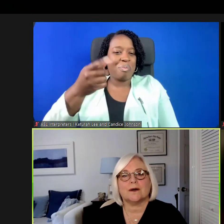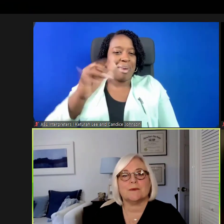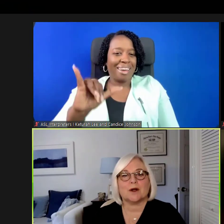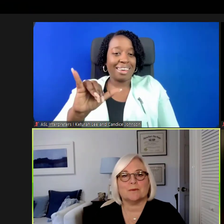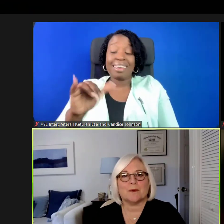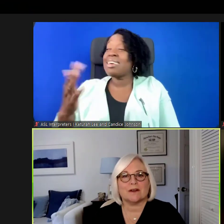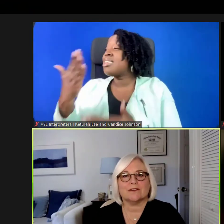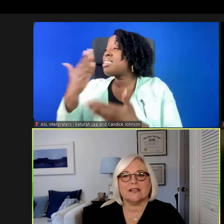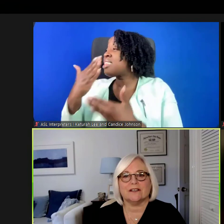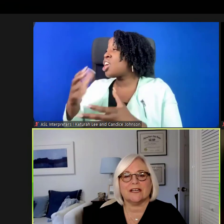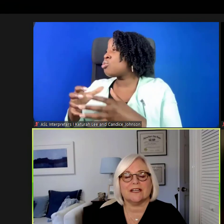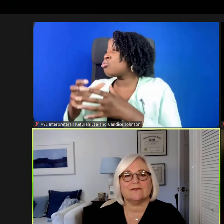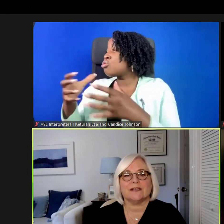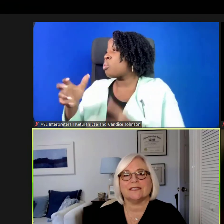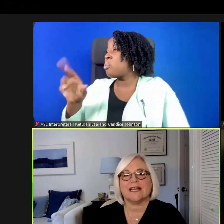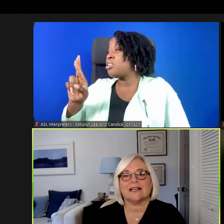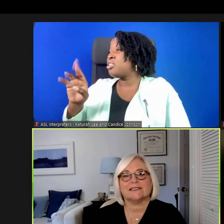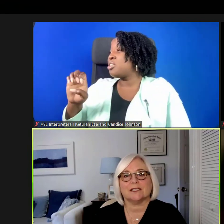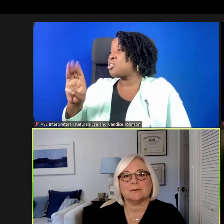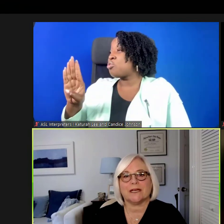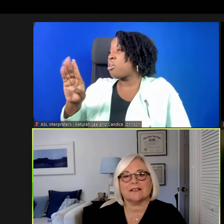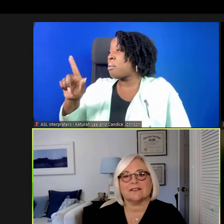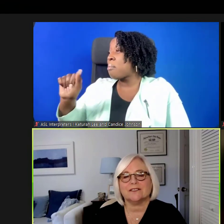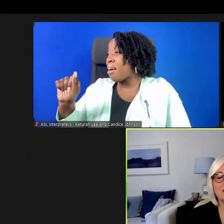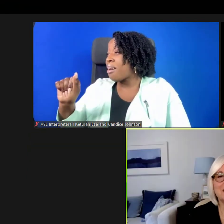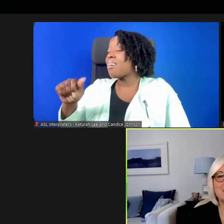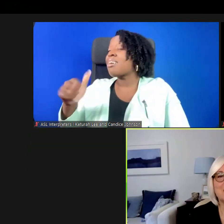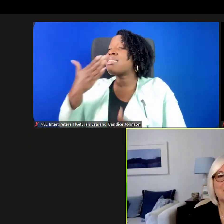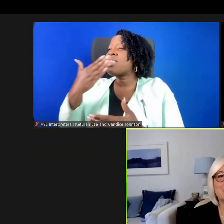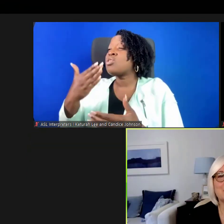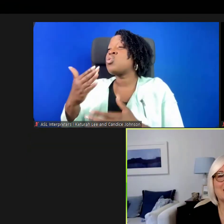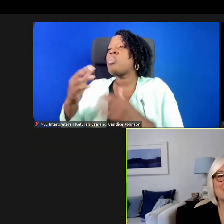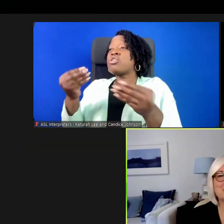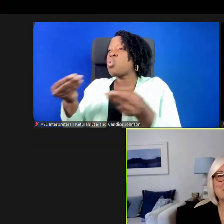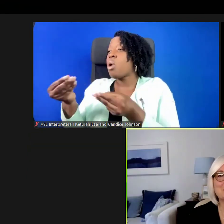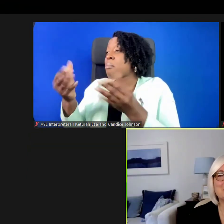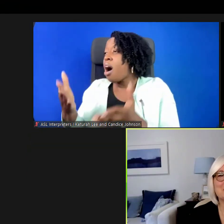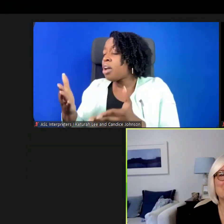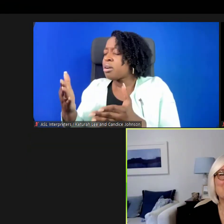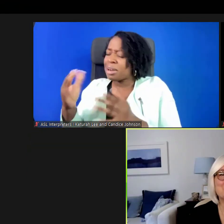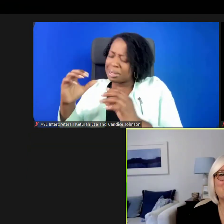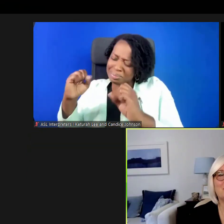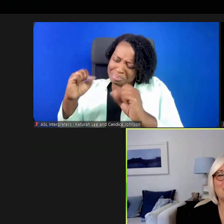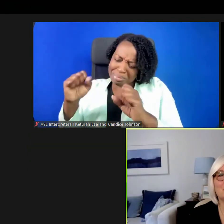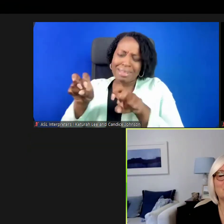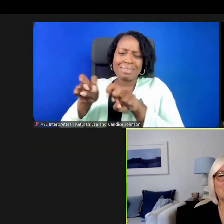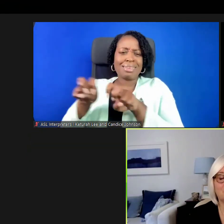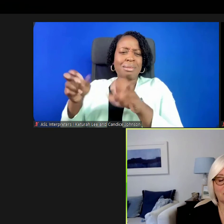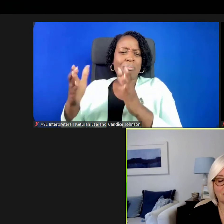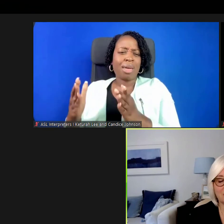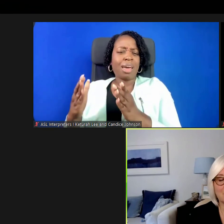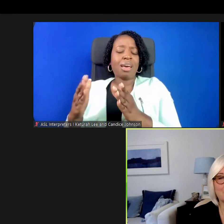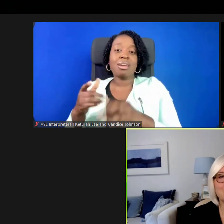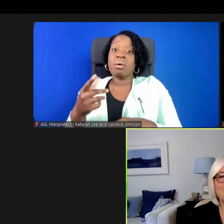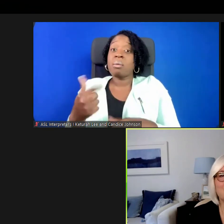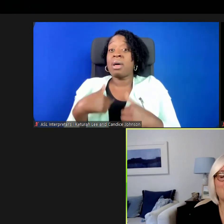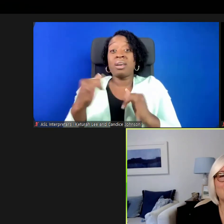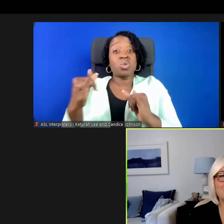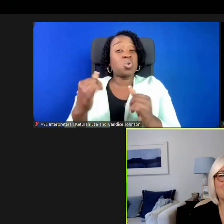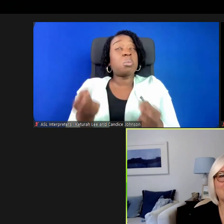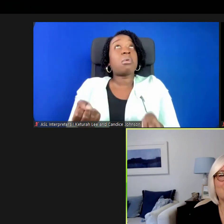to our moderator and fantastic panel. I also took a number of notes and just